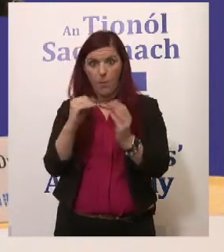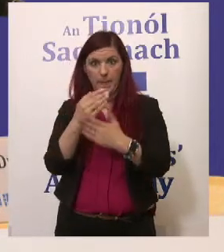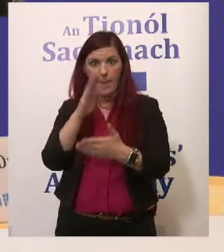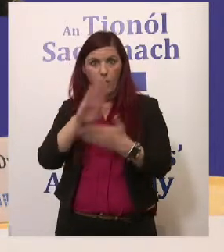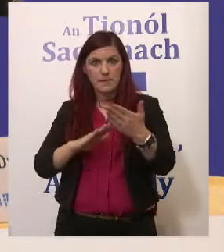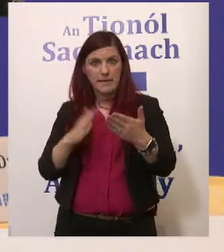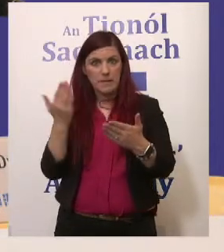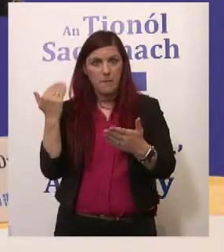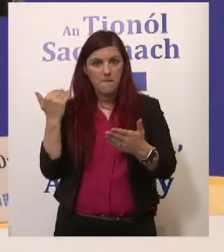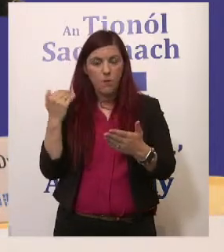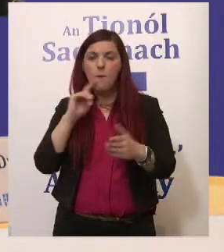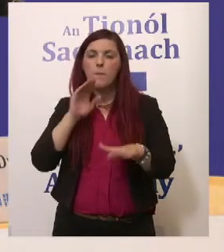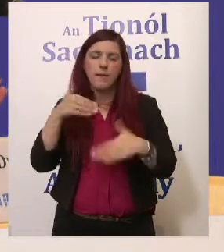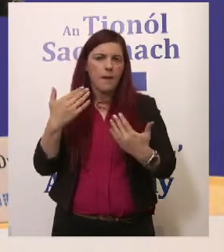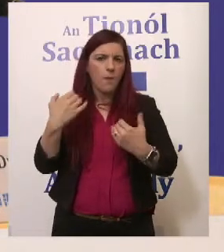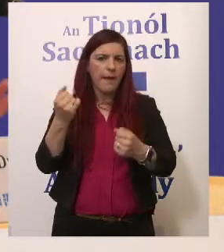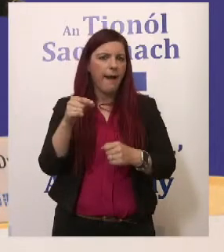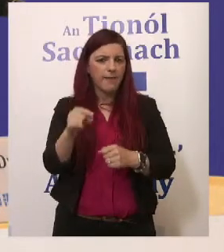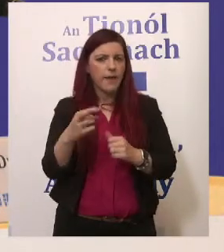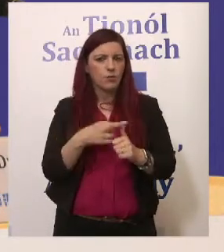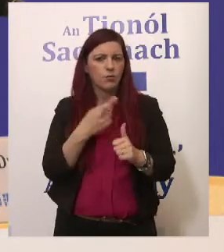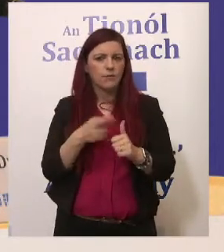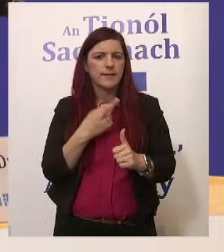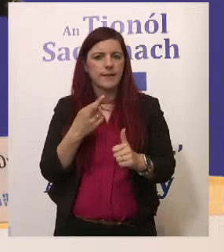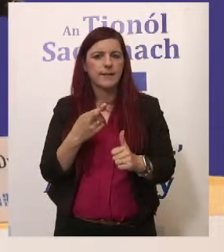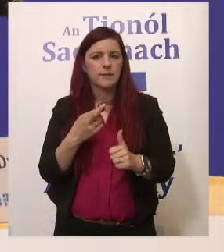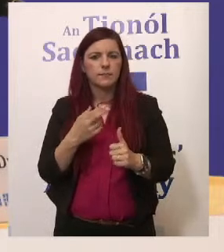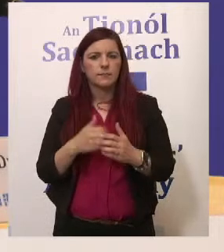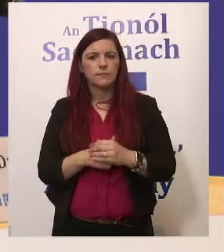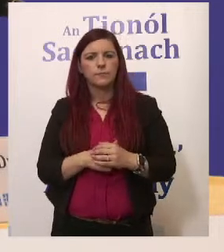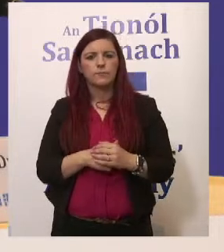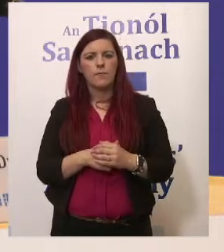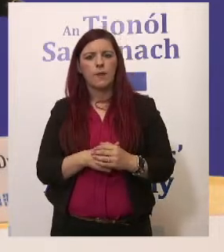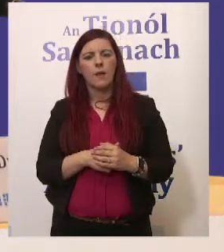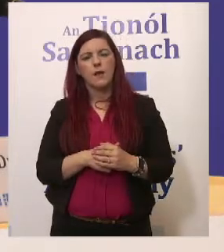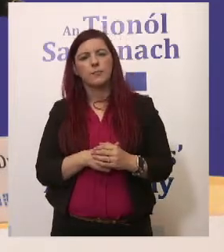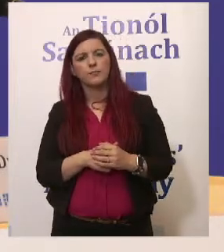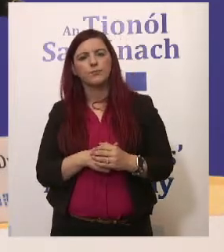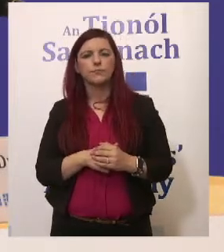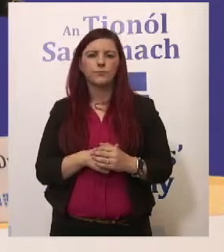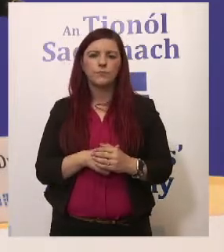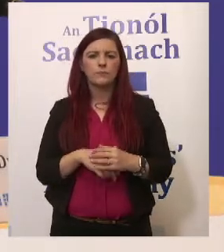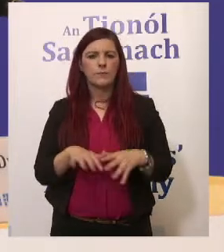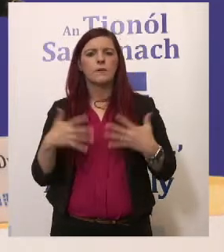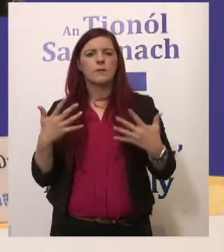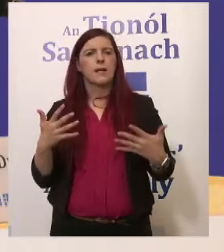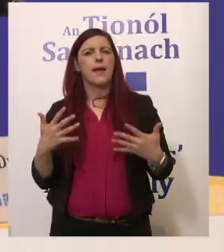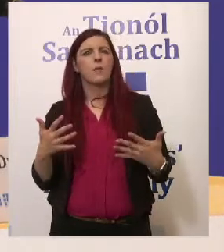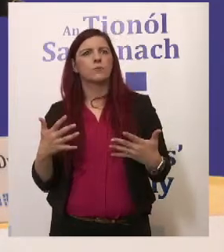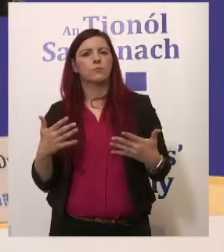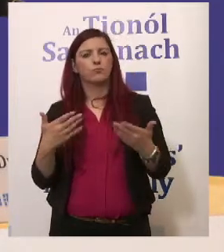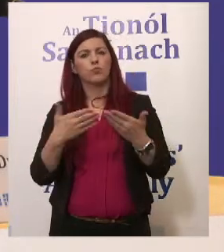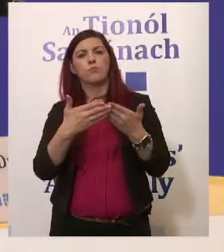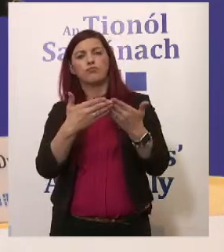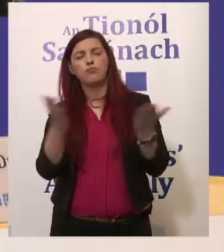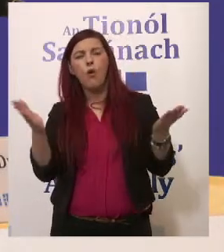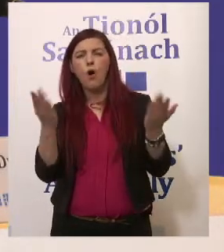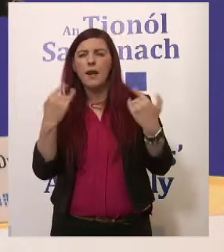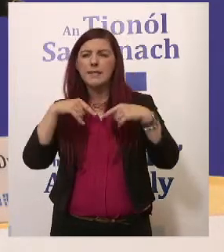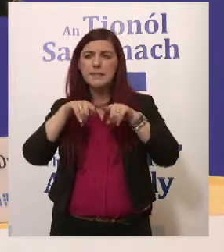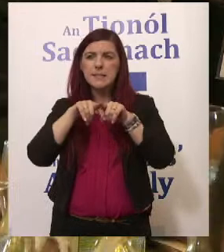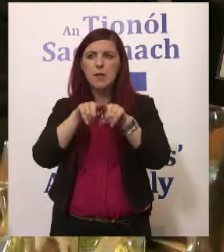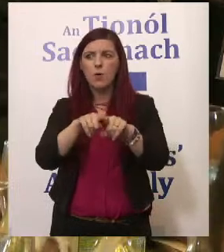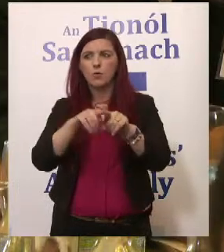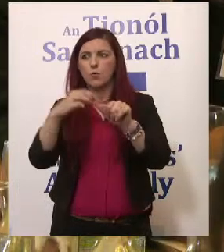major component that was missing in our revenue base. And so now we're actually broadly in line in terms of the